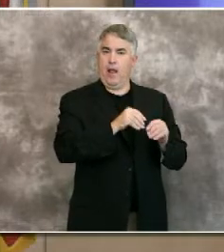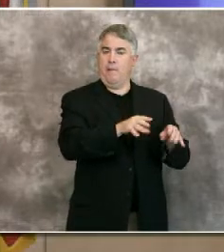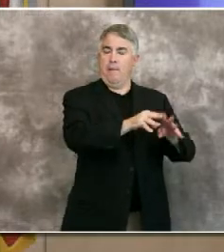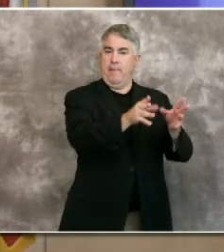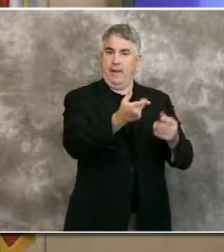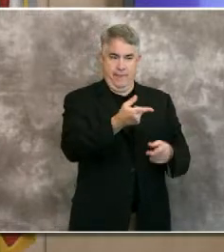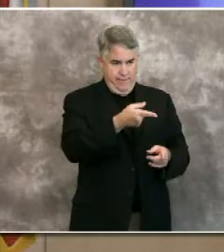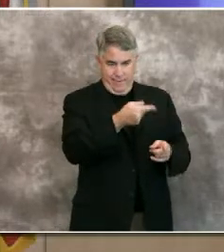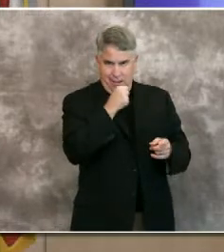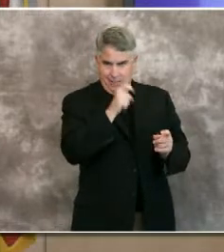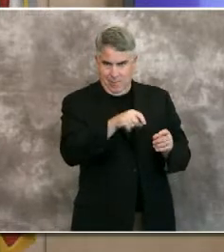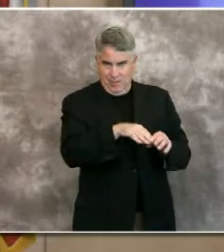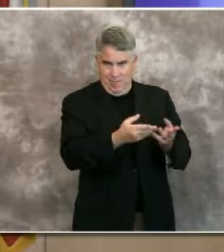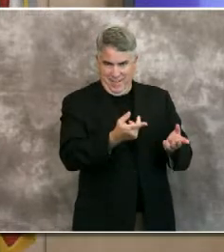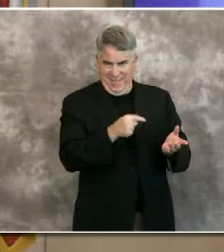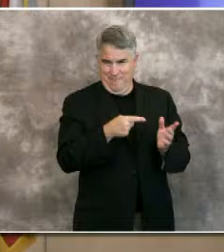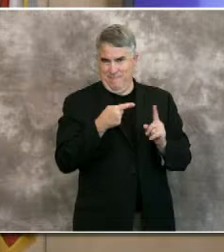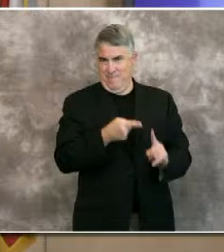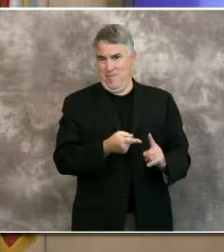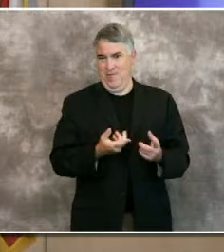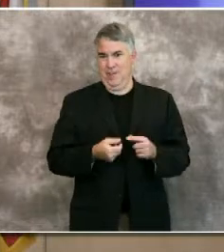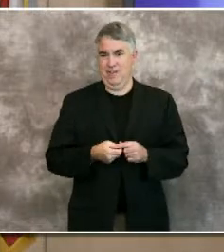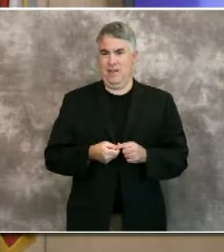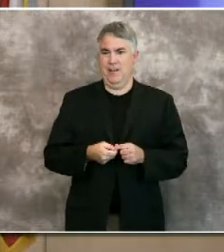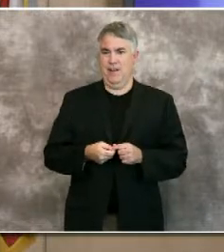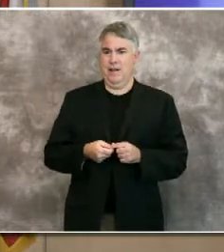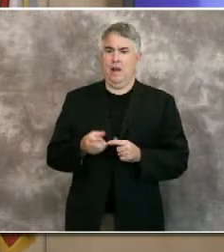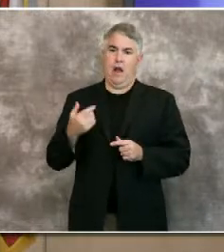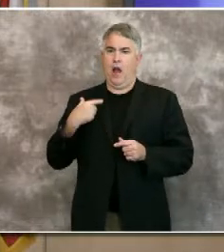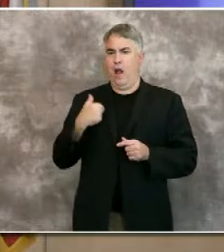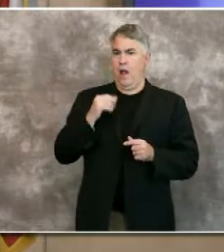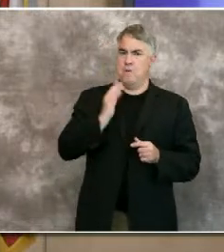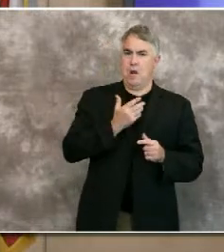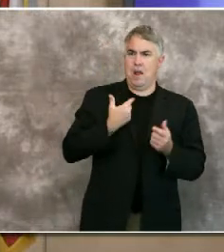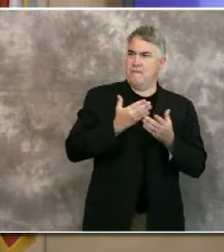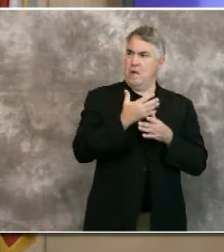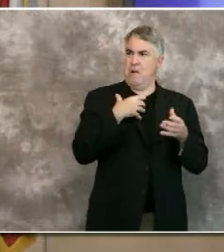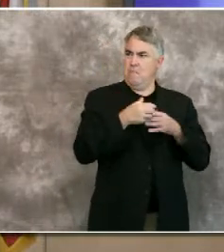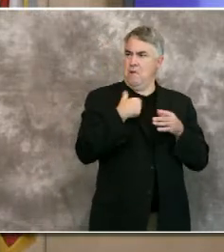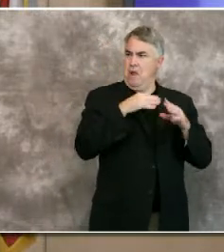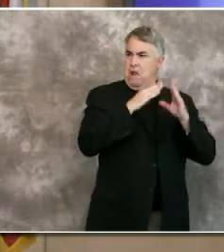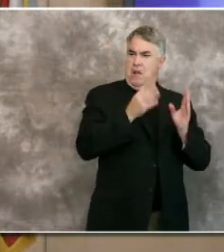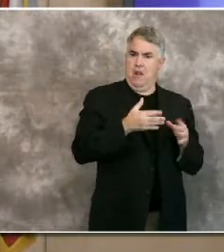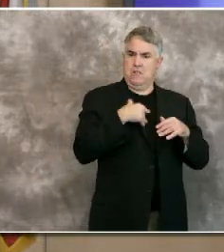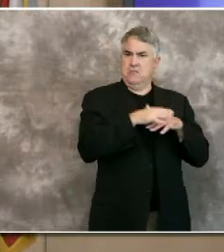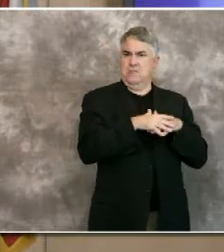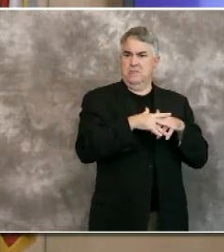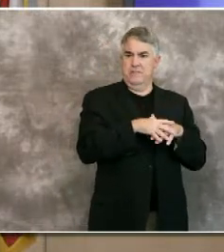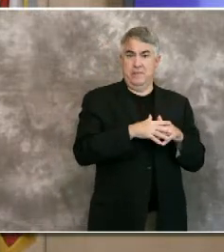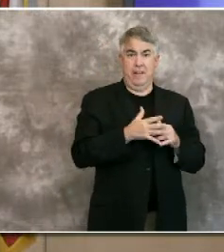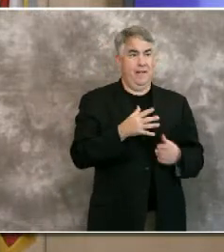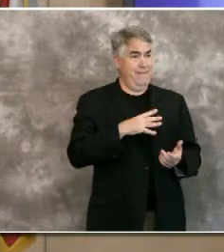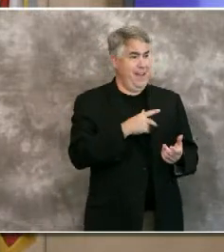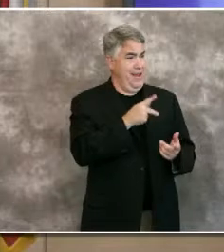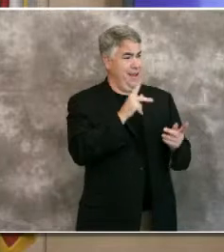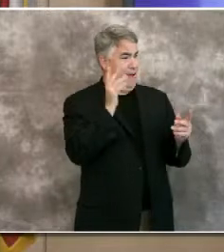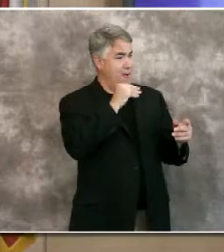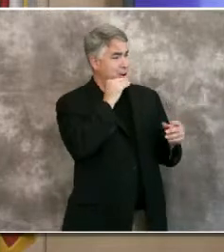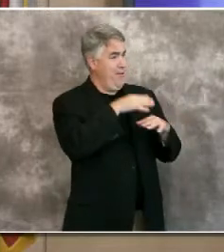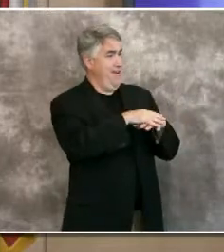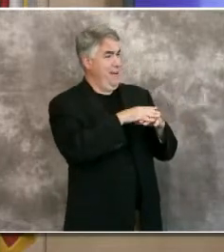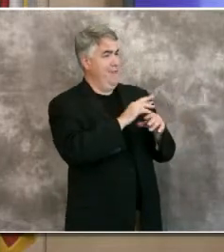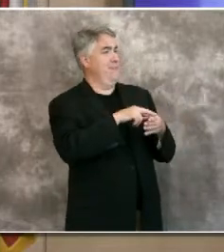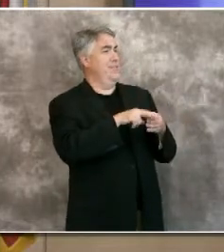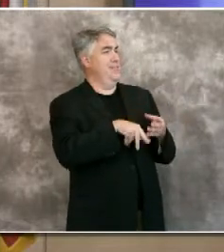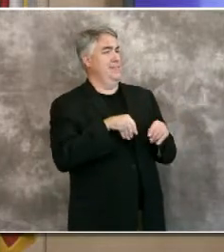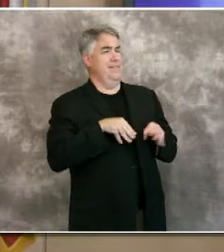restrictions. And people say, why can't we get a bunch of people together at our house? And a bunch of people are clearly getting together at houses, and we're getting outbreaks that are tied to